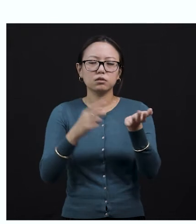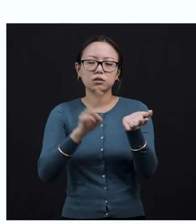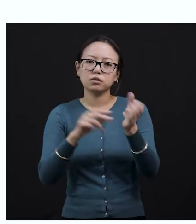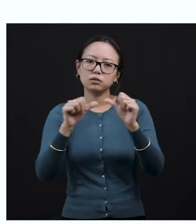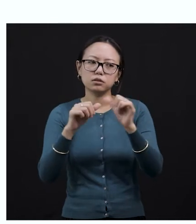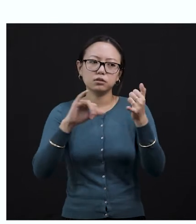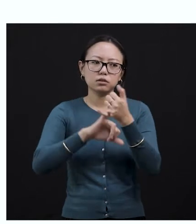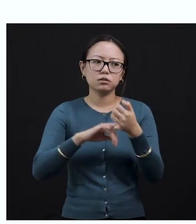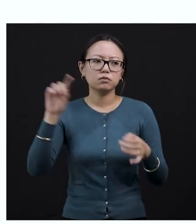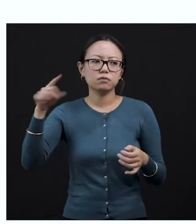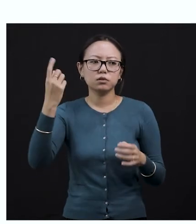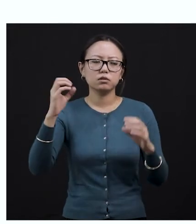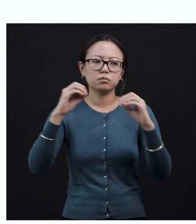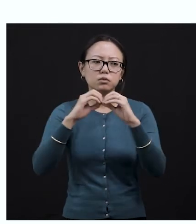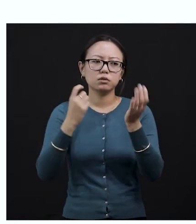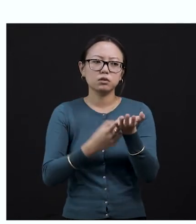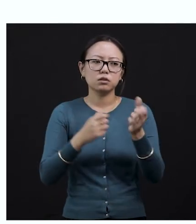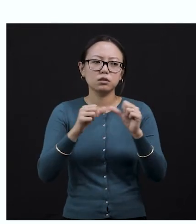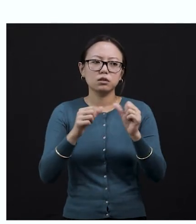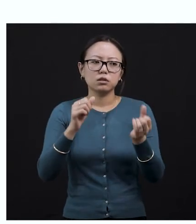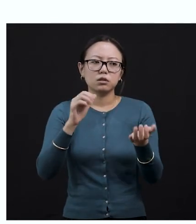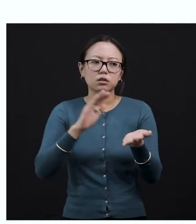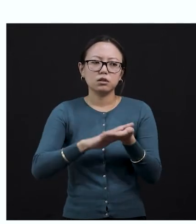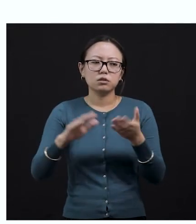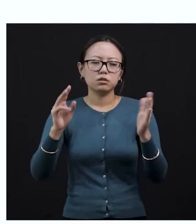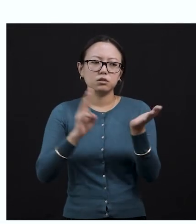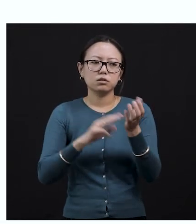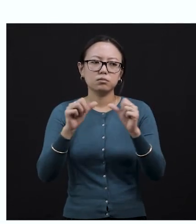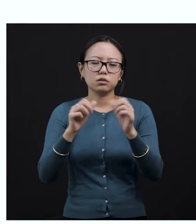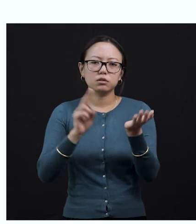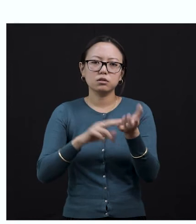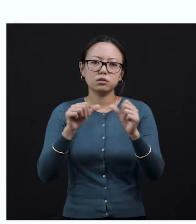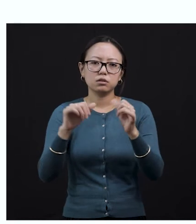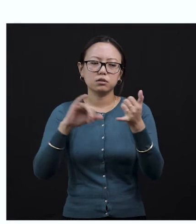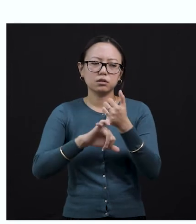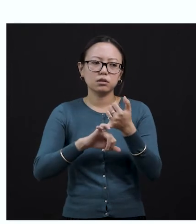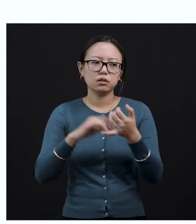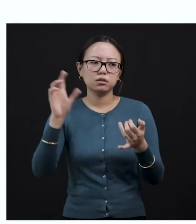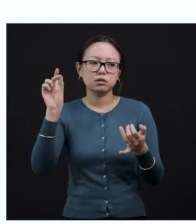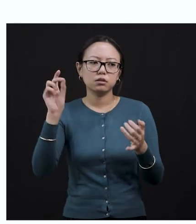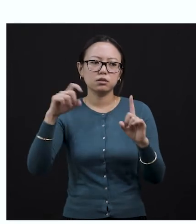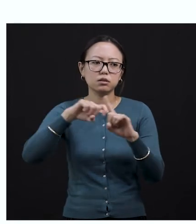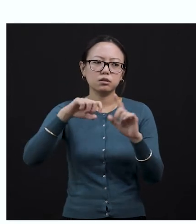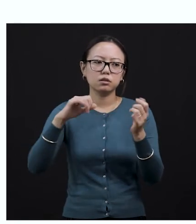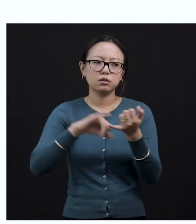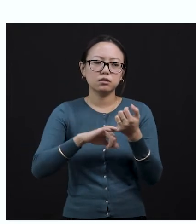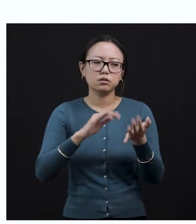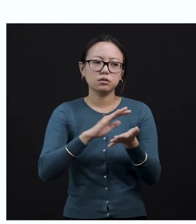Brahmanas, second one Kshatriyas, third was Vaishyas, and the fourth one